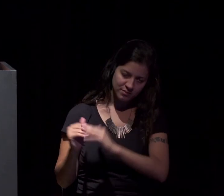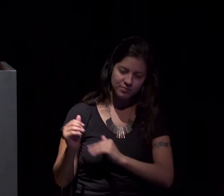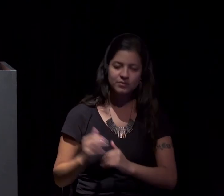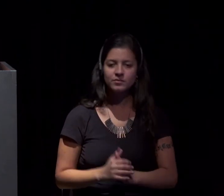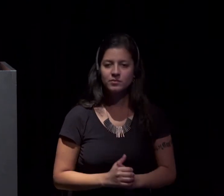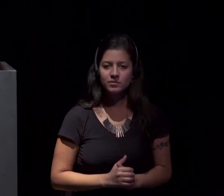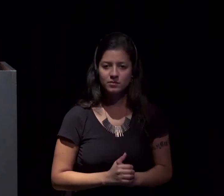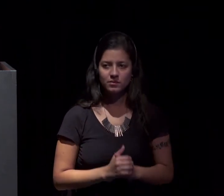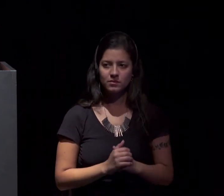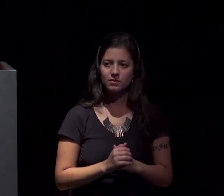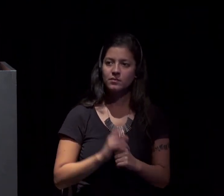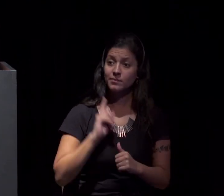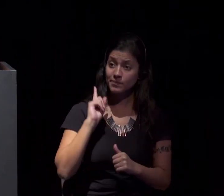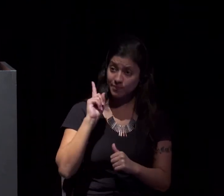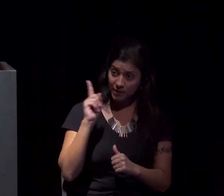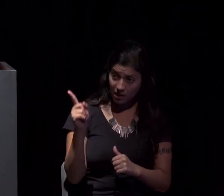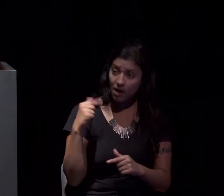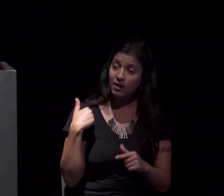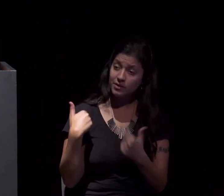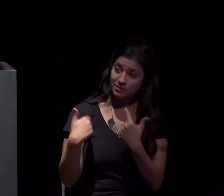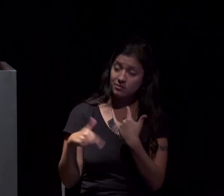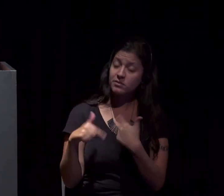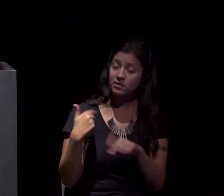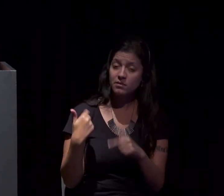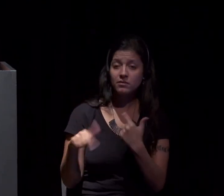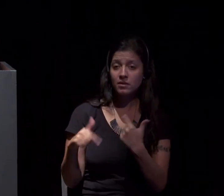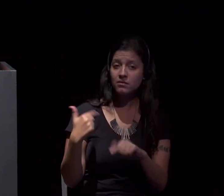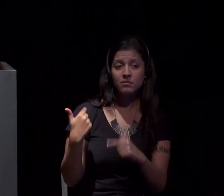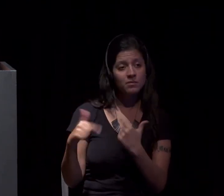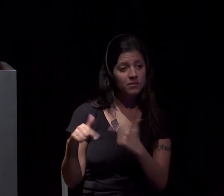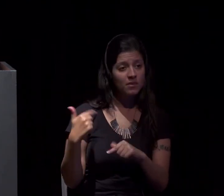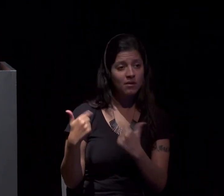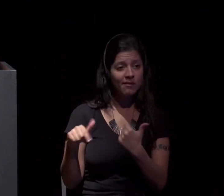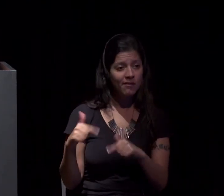quite far from the shores from whence it was born.